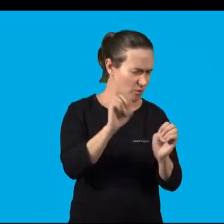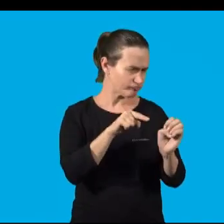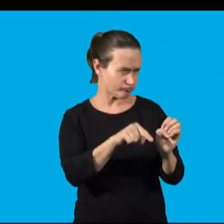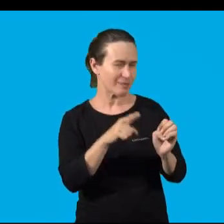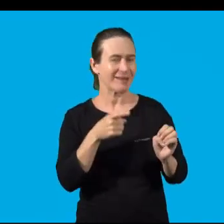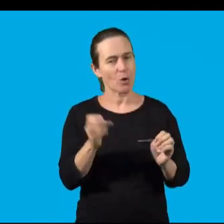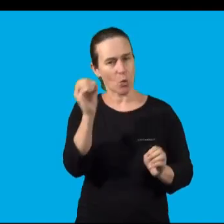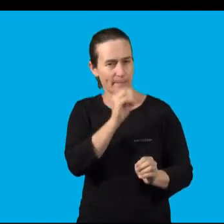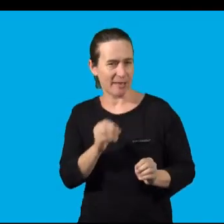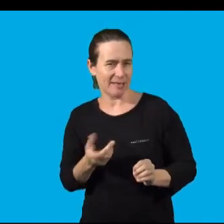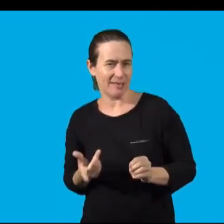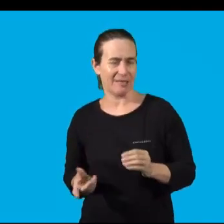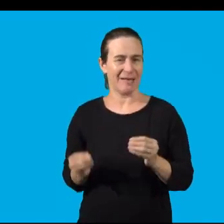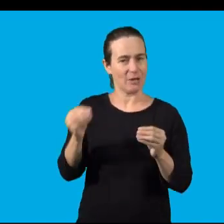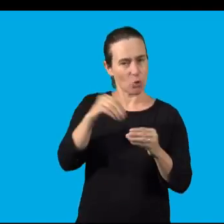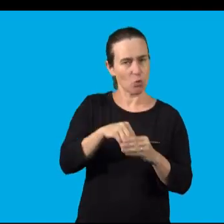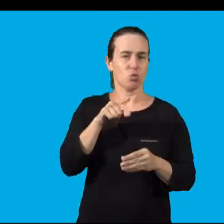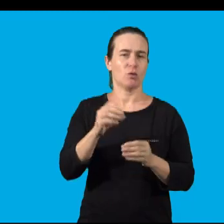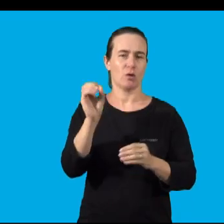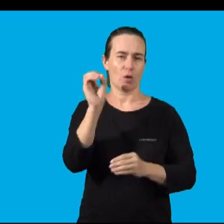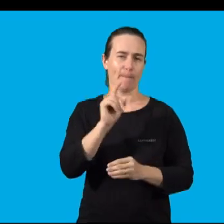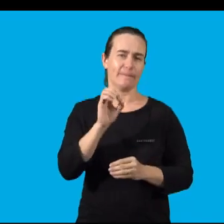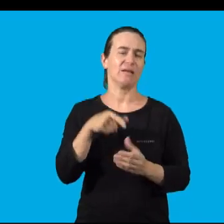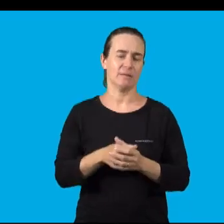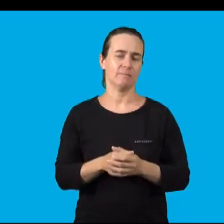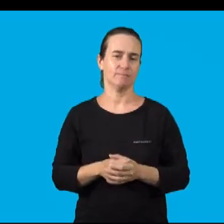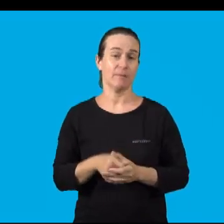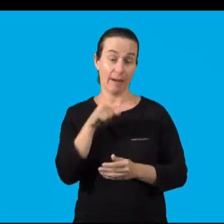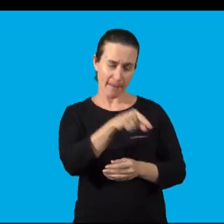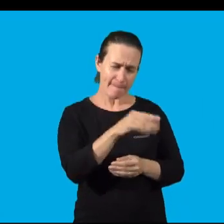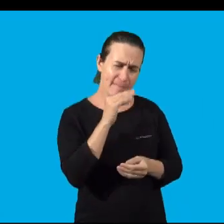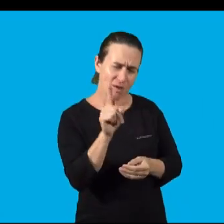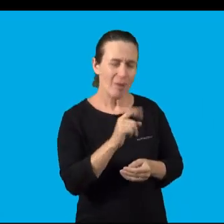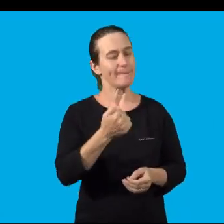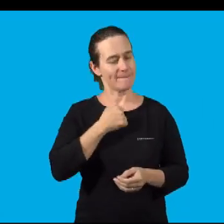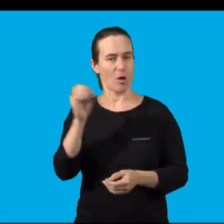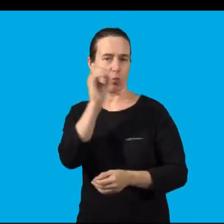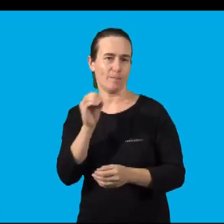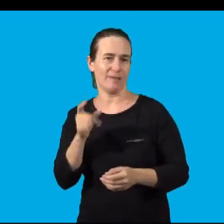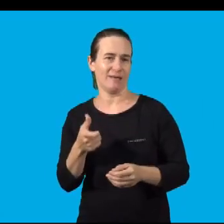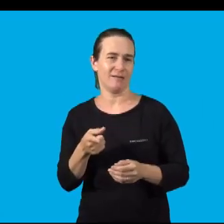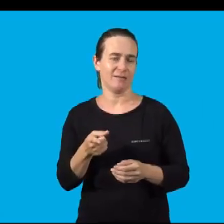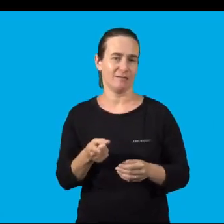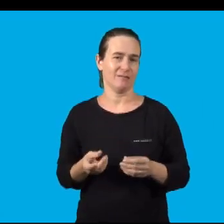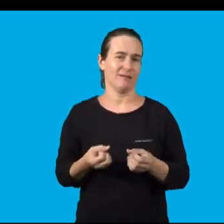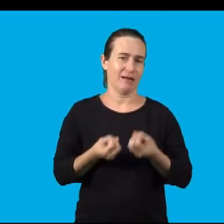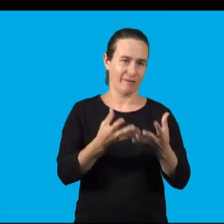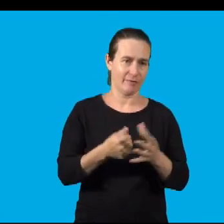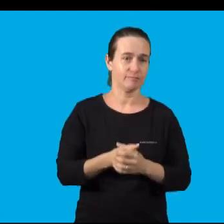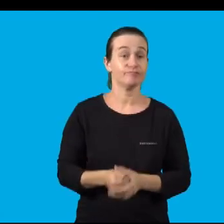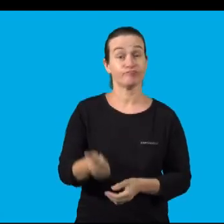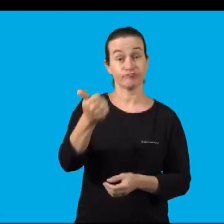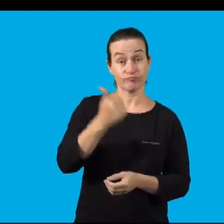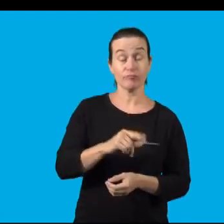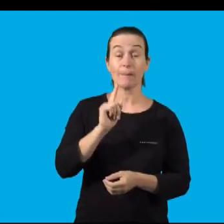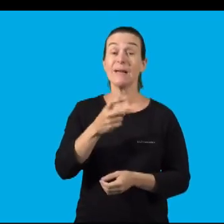and an opinion over and above the meaning that is conveyed in the text. When a question requires learners to use